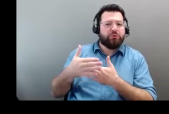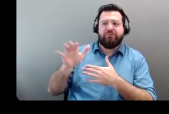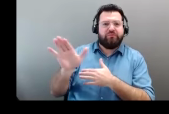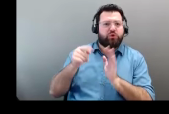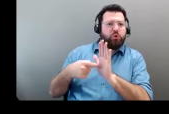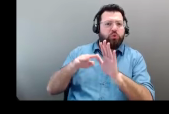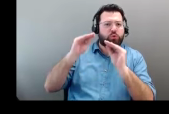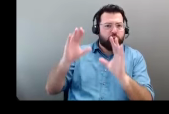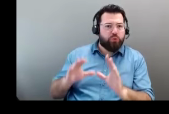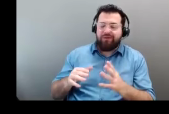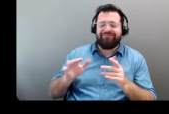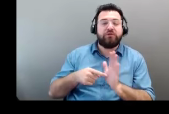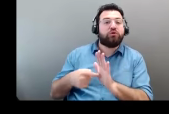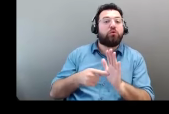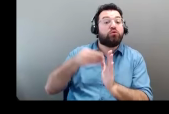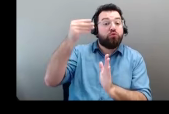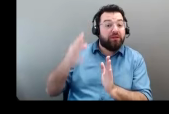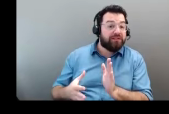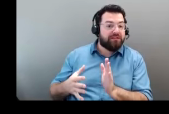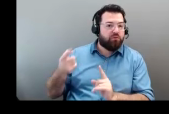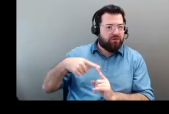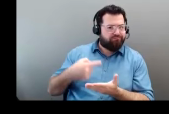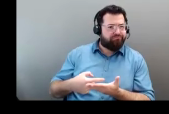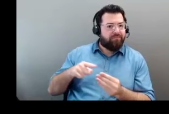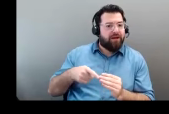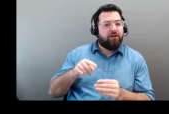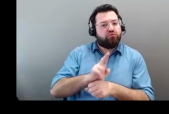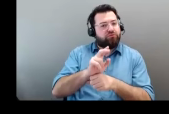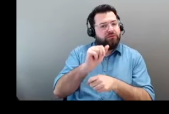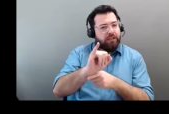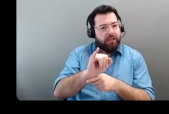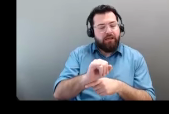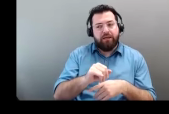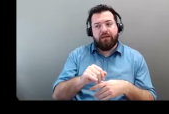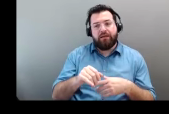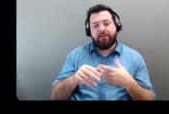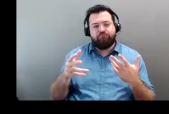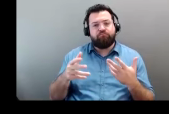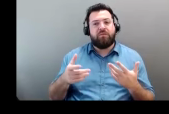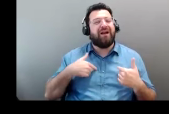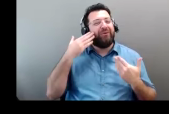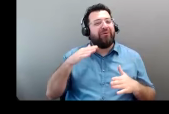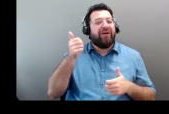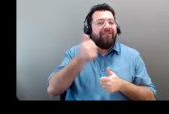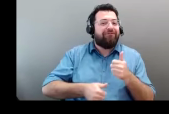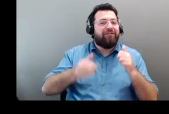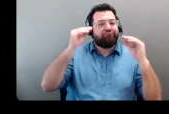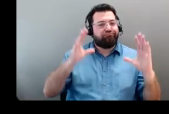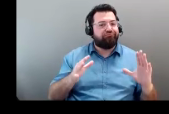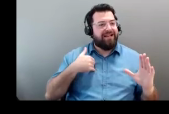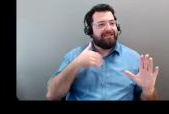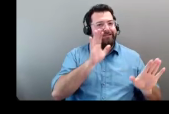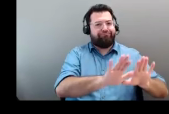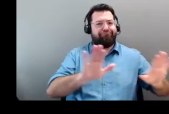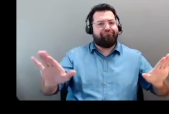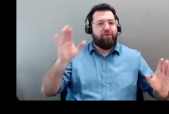AI usage and stuff like that. Like, I know every instructor has like different thoughts about